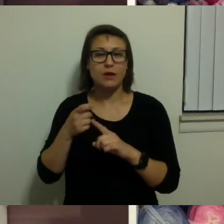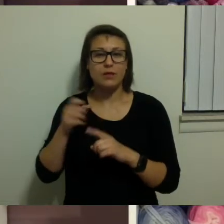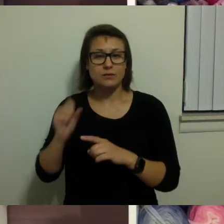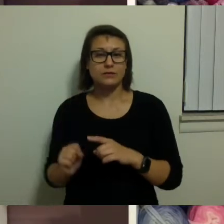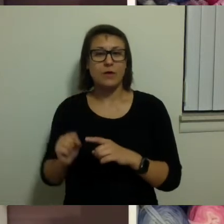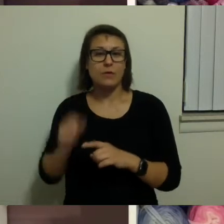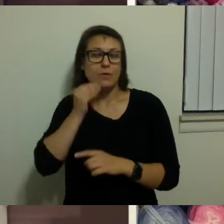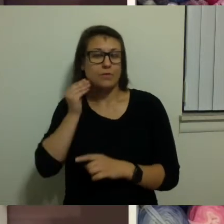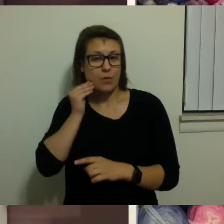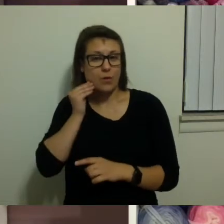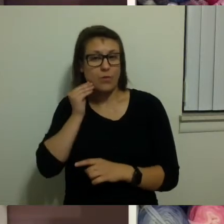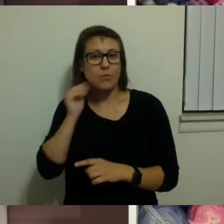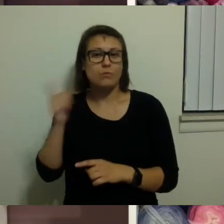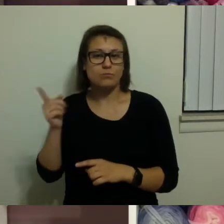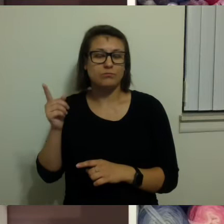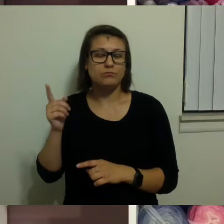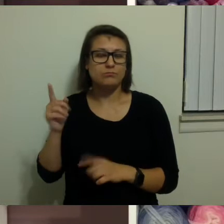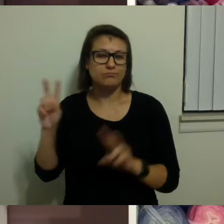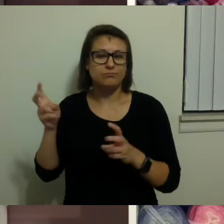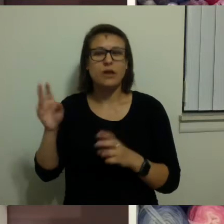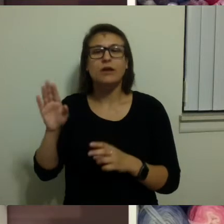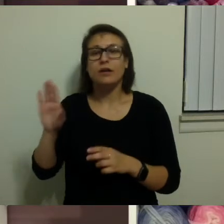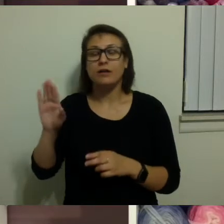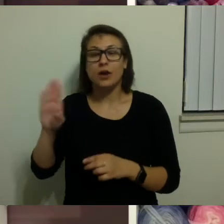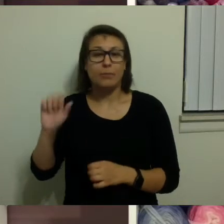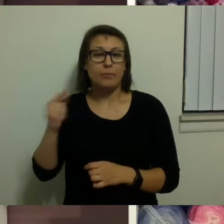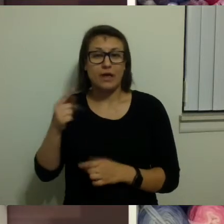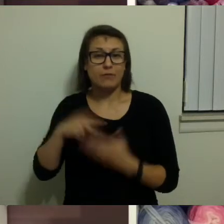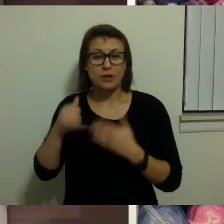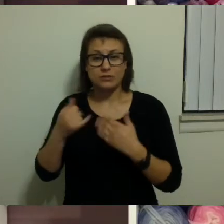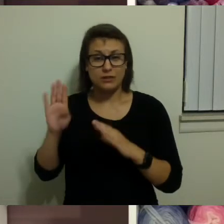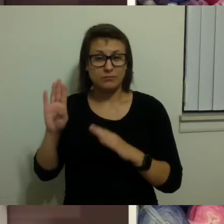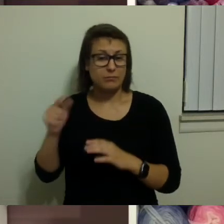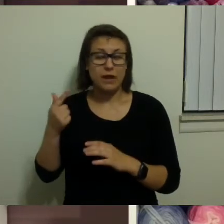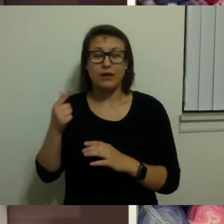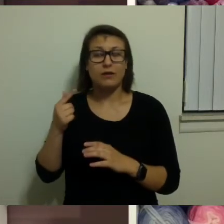makes gorgeous project bags. She is donating